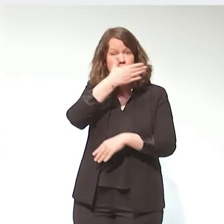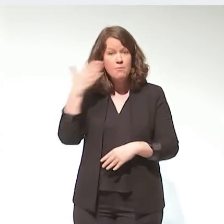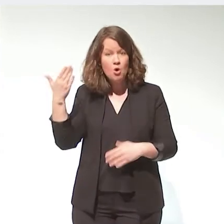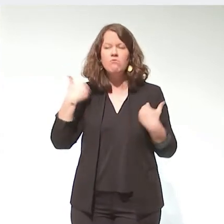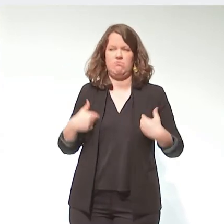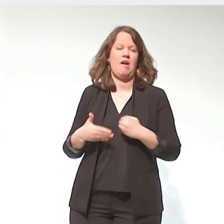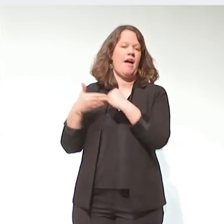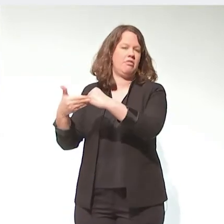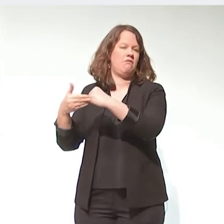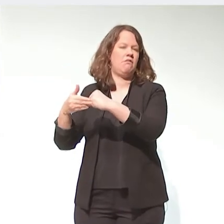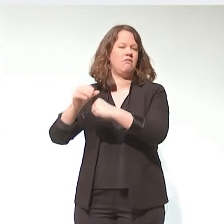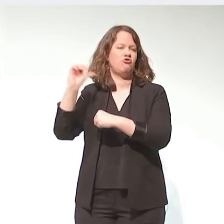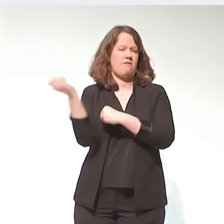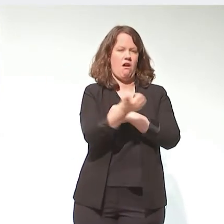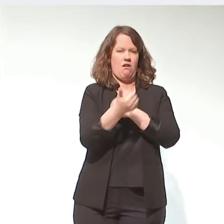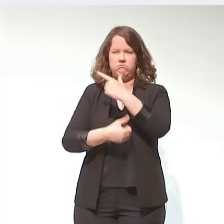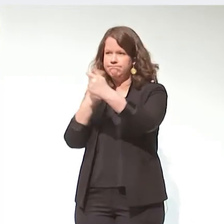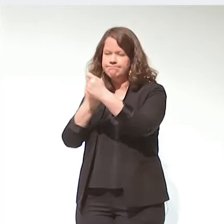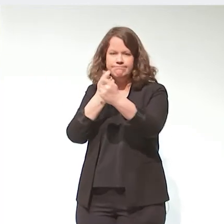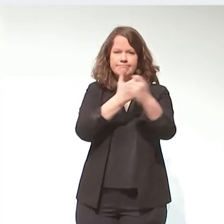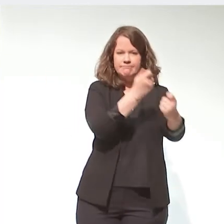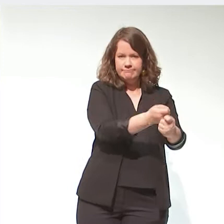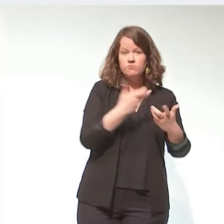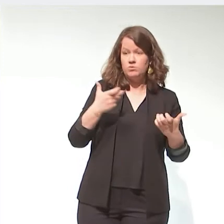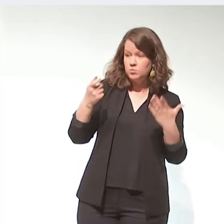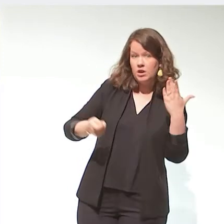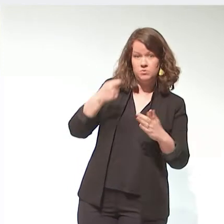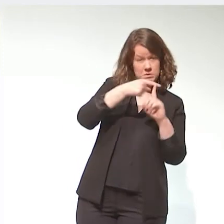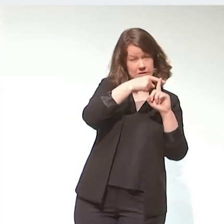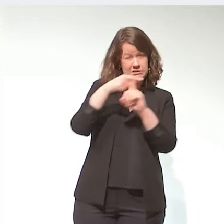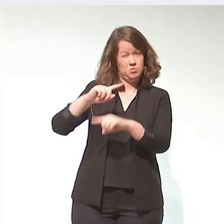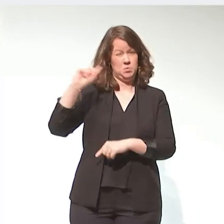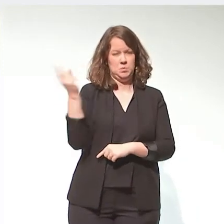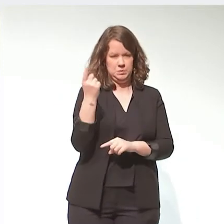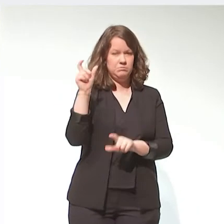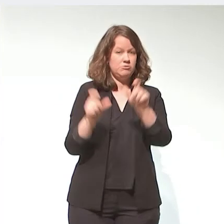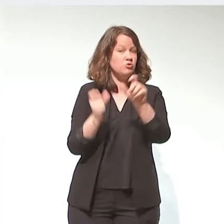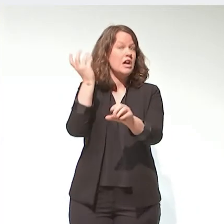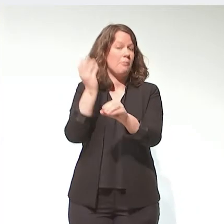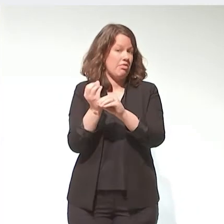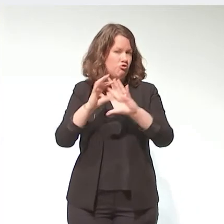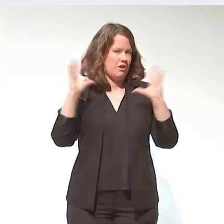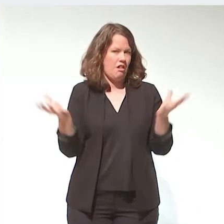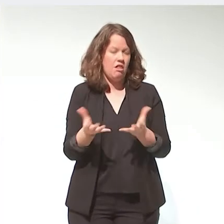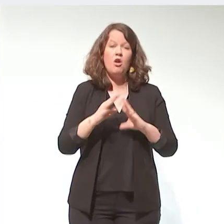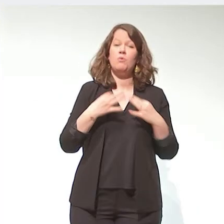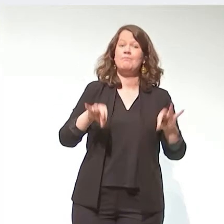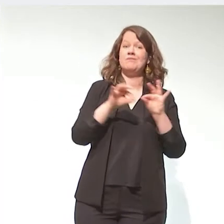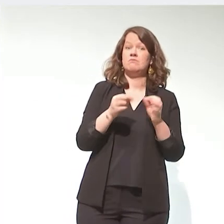We have 31 ministries of education who are members of our agency.